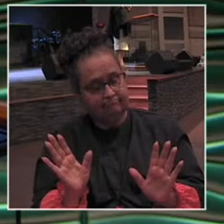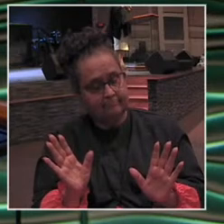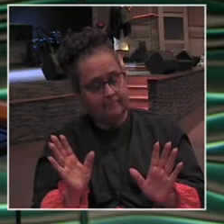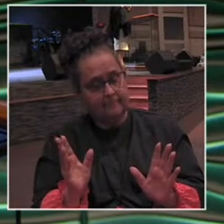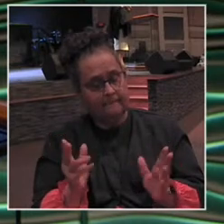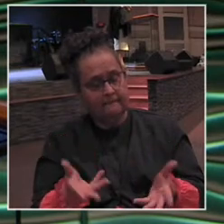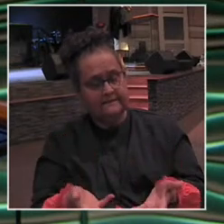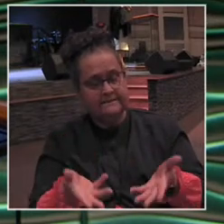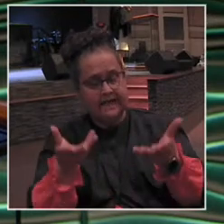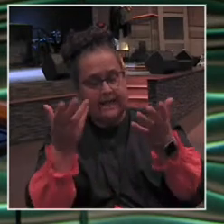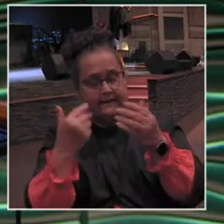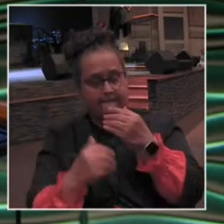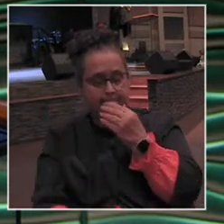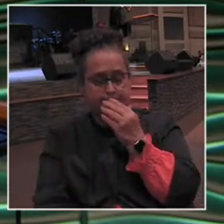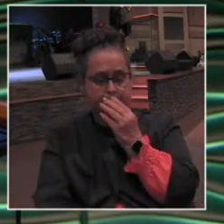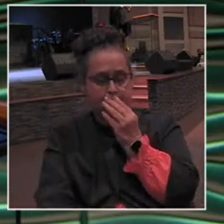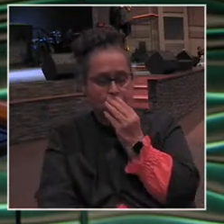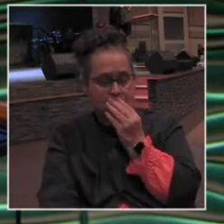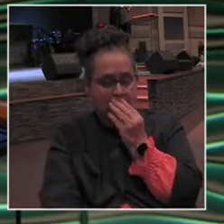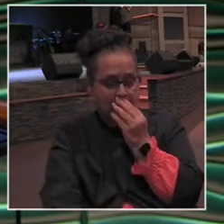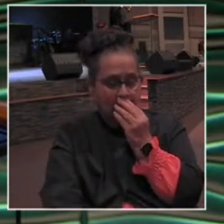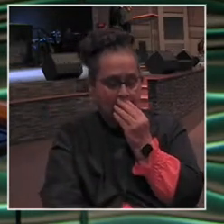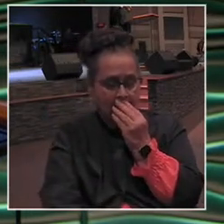Let's stand.